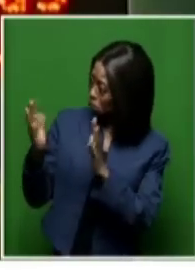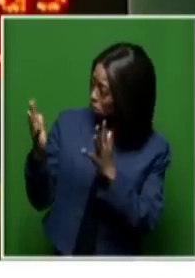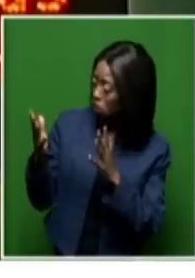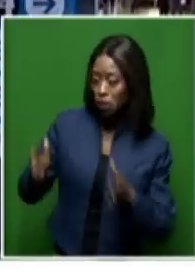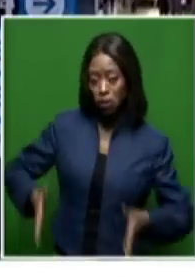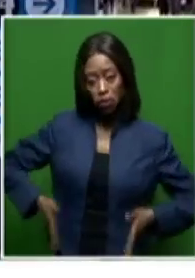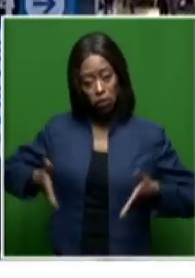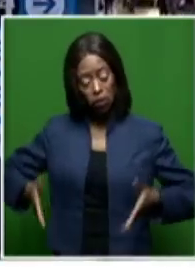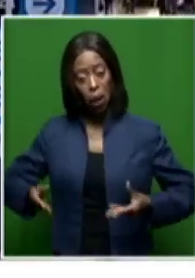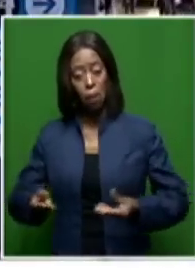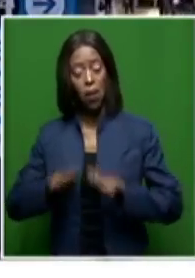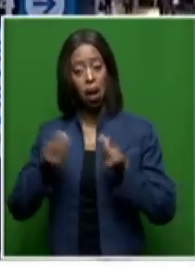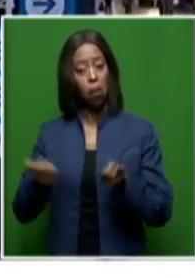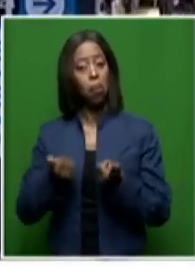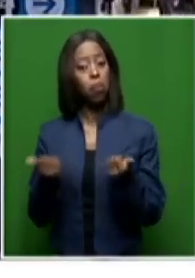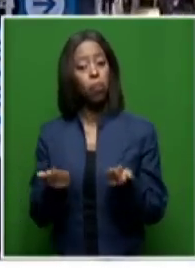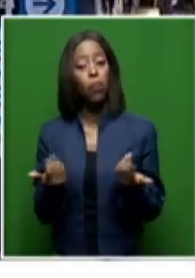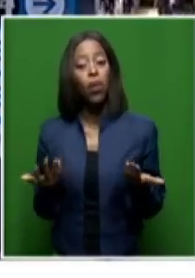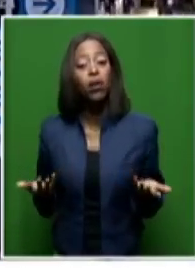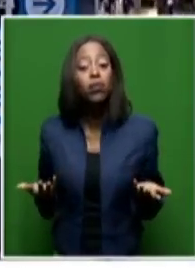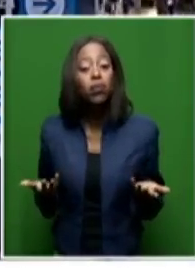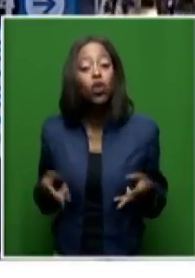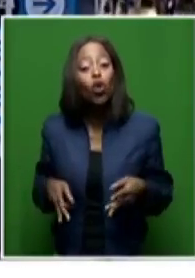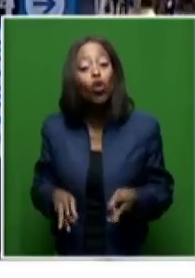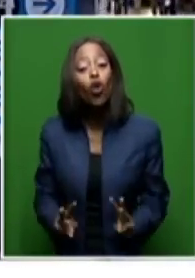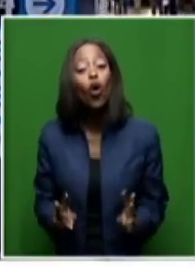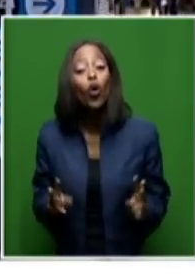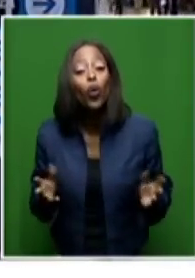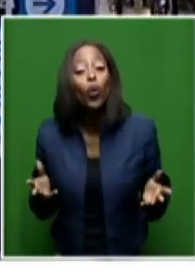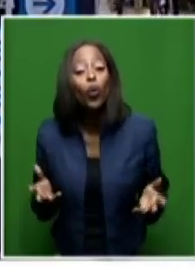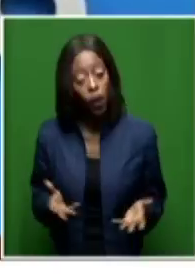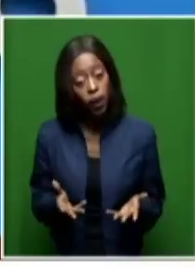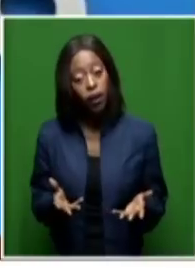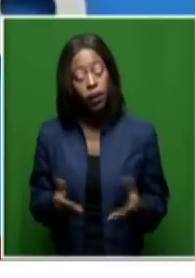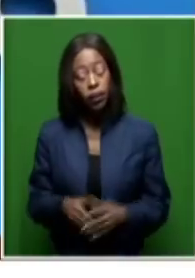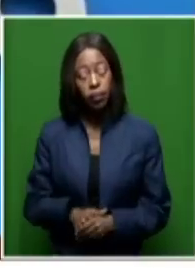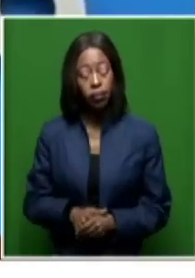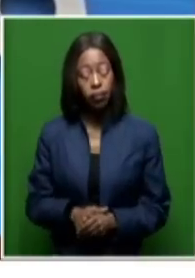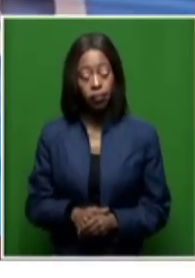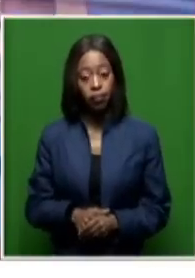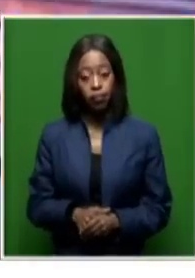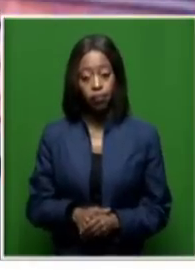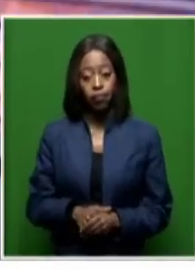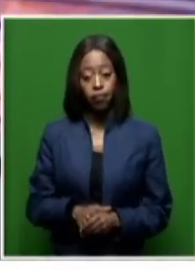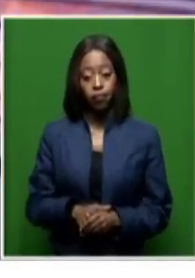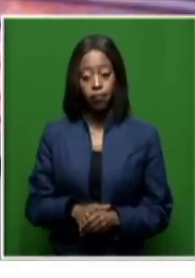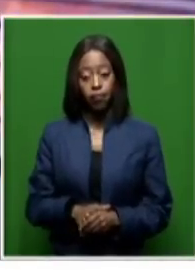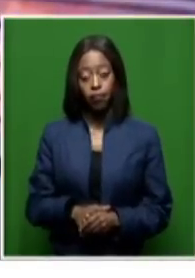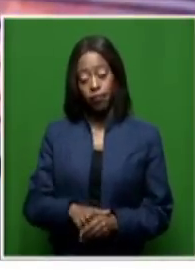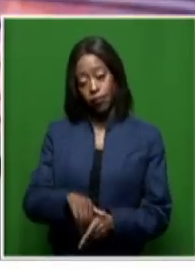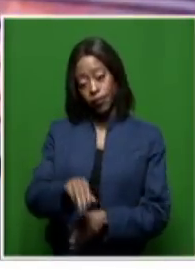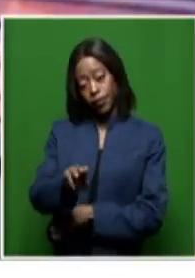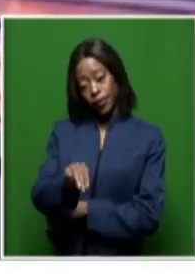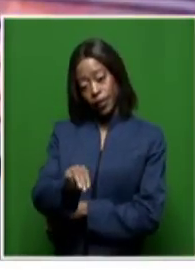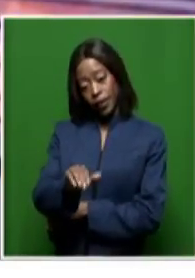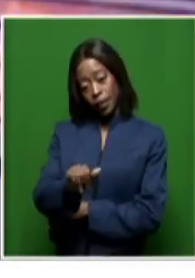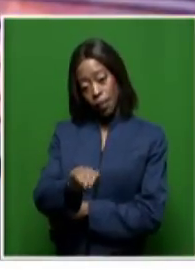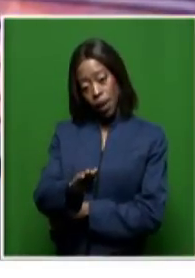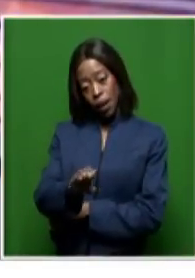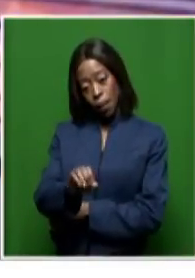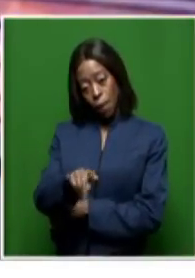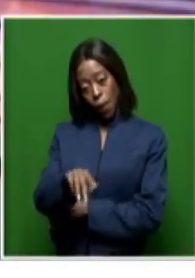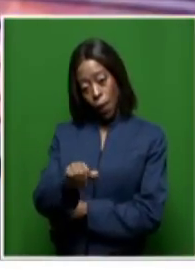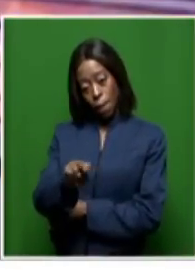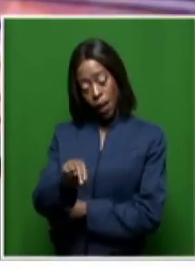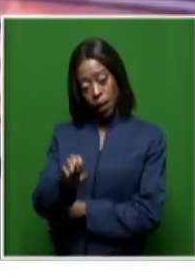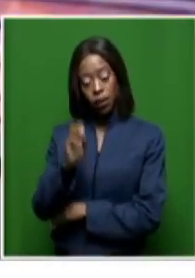We have these locally produced trains, but where are they going to operate? You go to Mabopane, they are operating